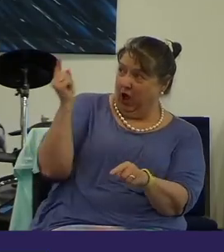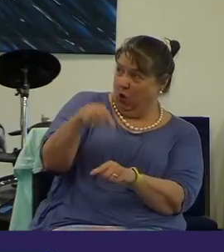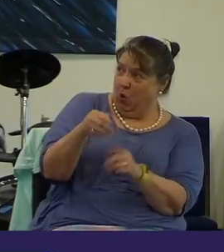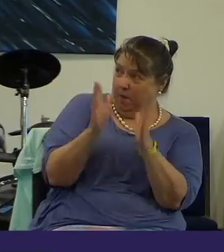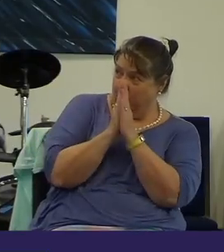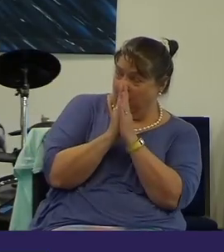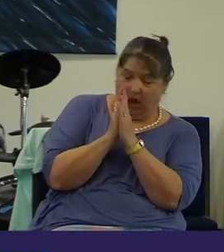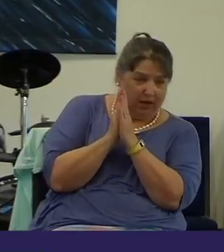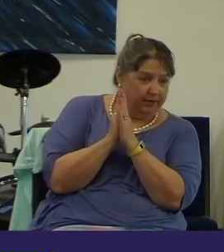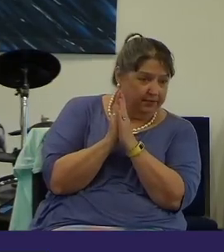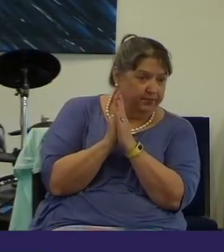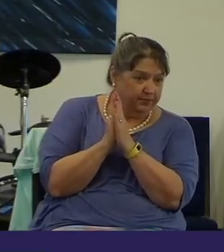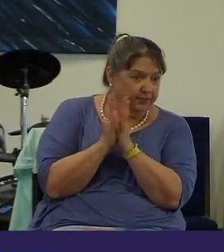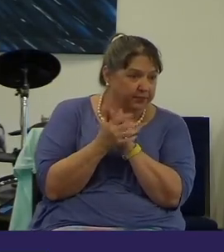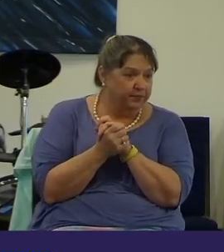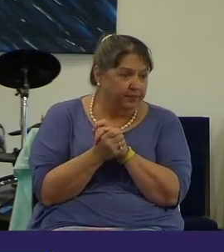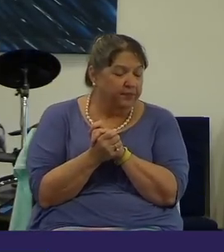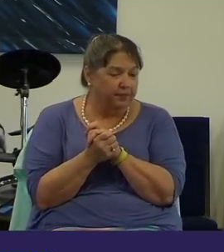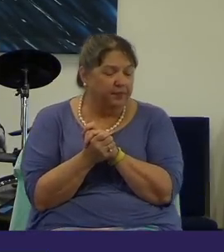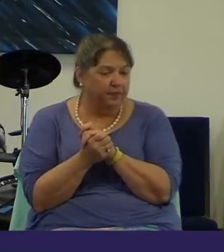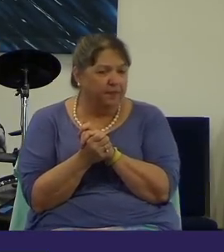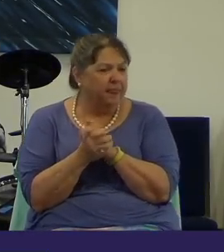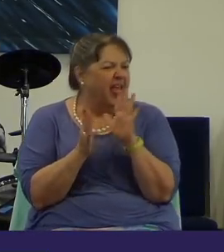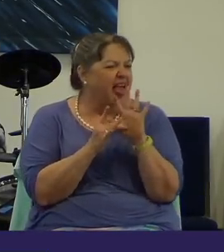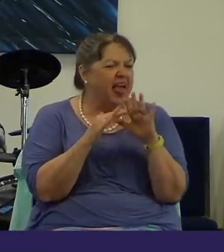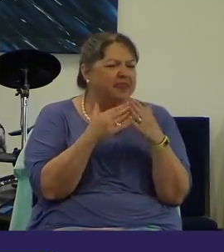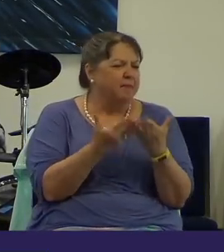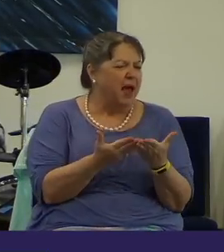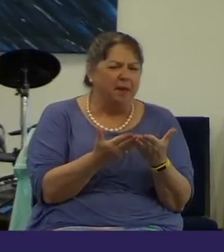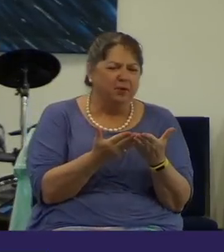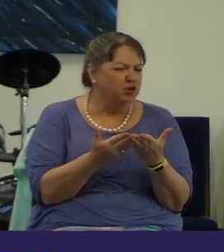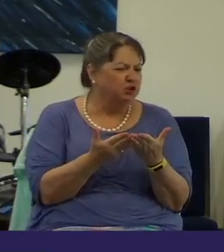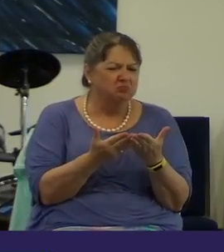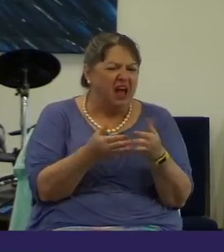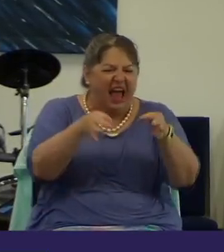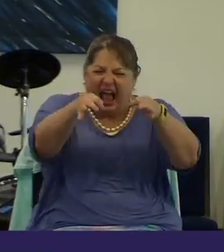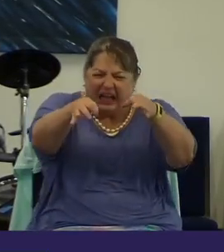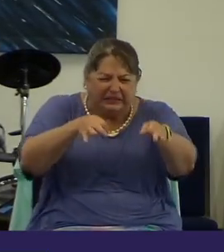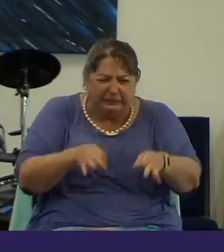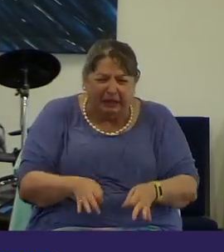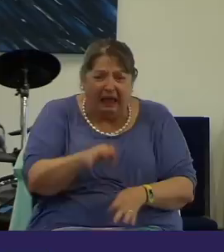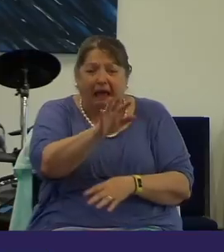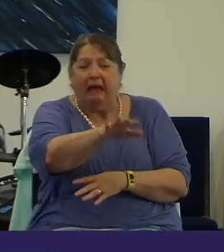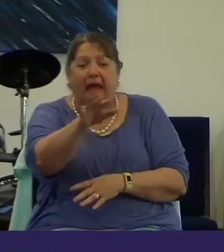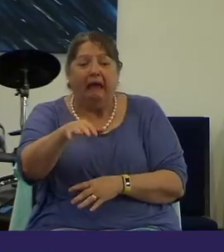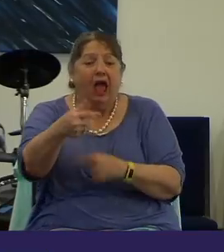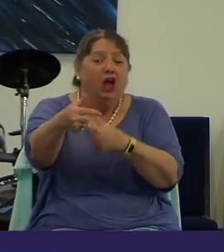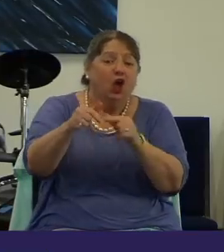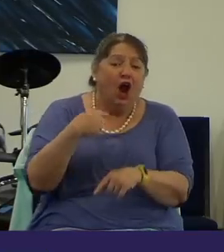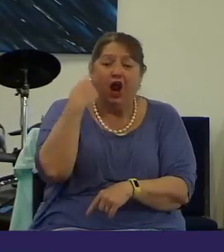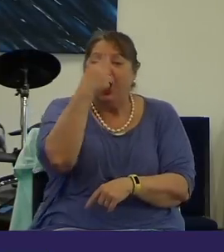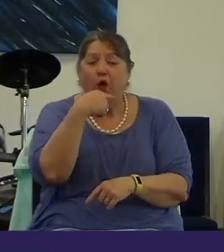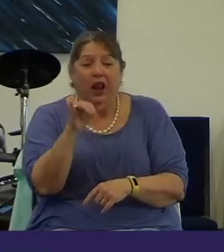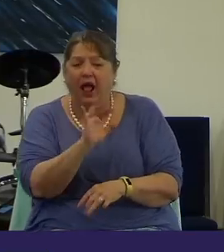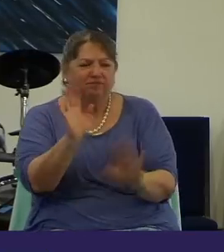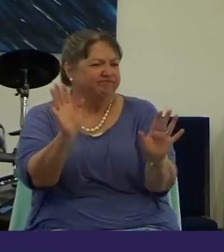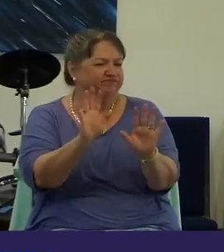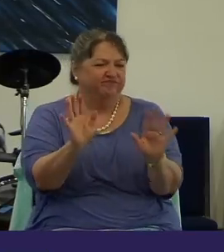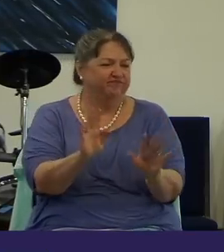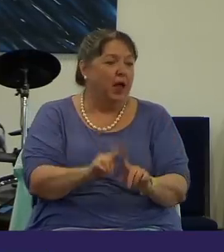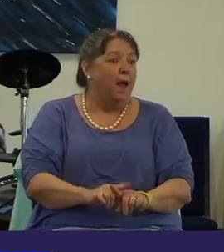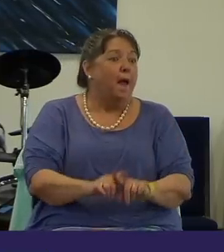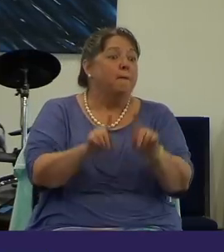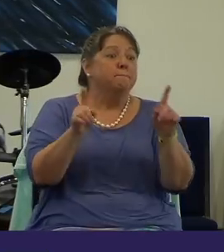pray." The Bible doesn't have a whole lot to say about the features of the Garden of Gethsemane, but it has a whole lot to say about